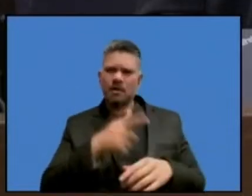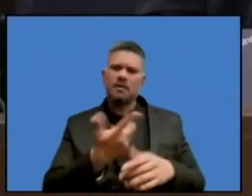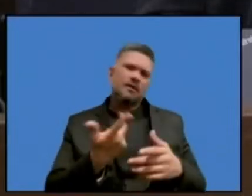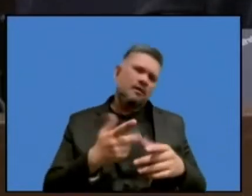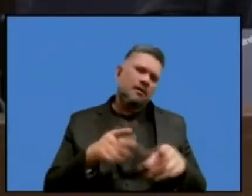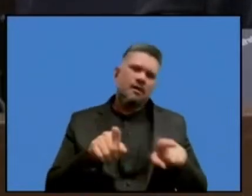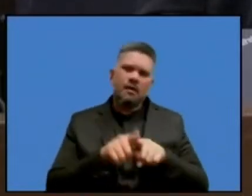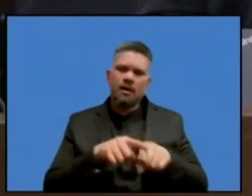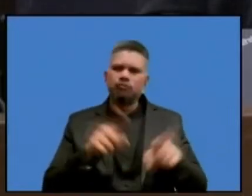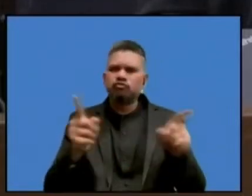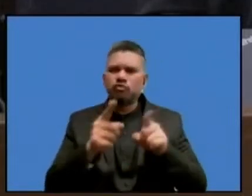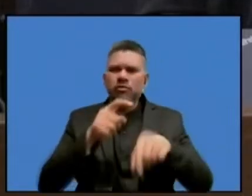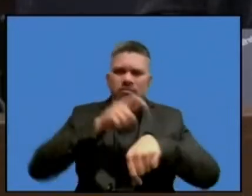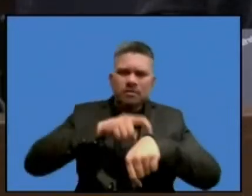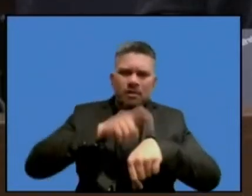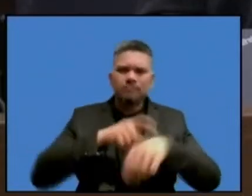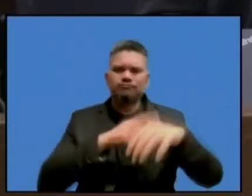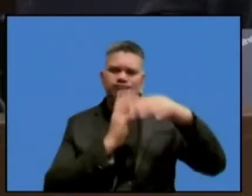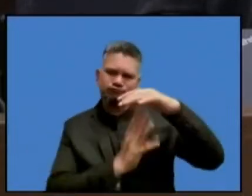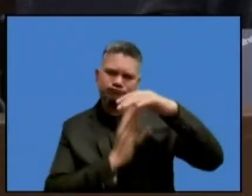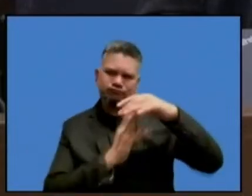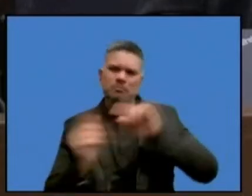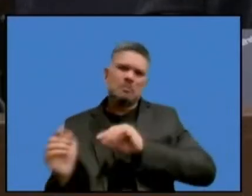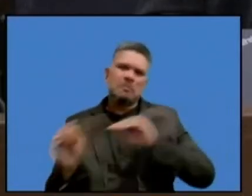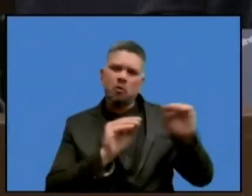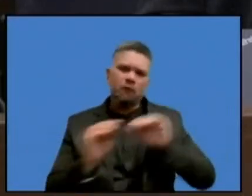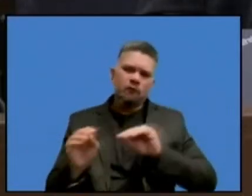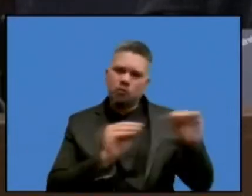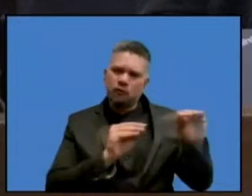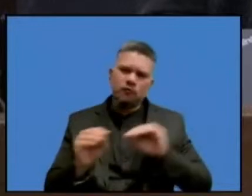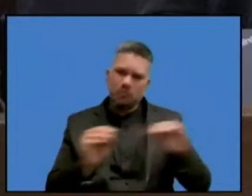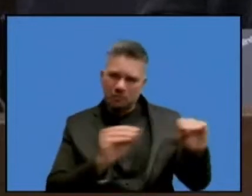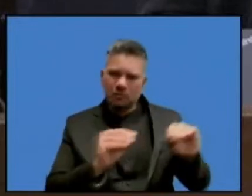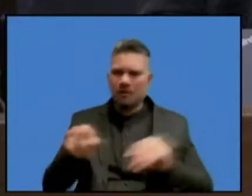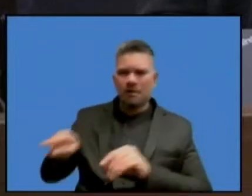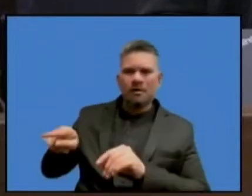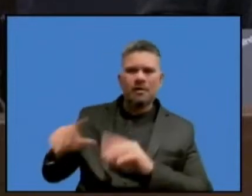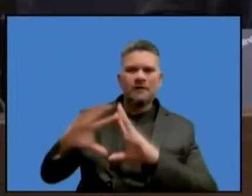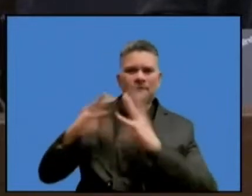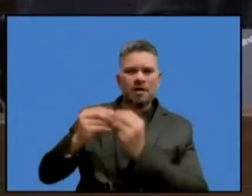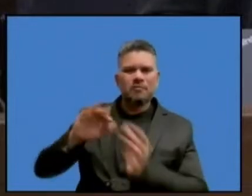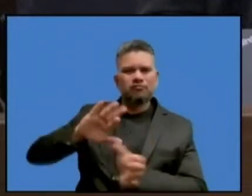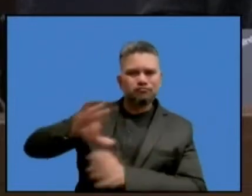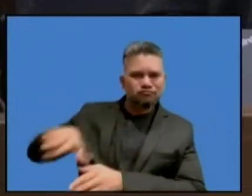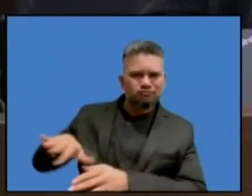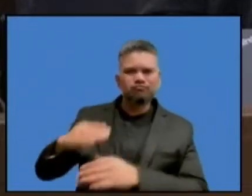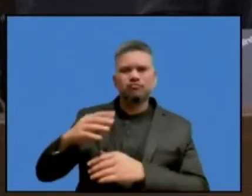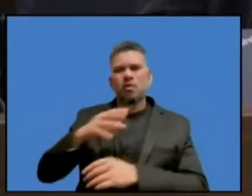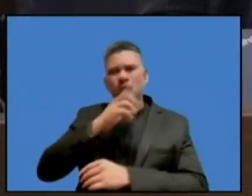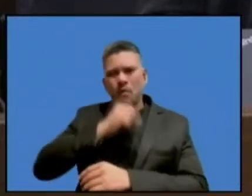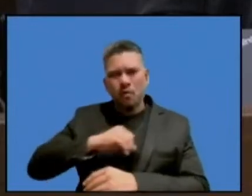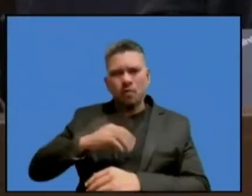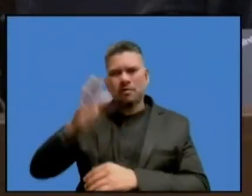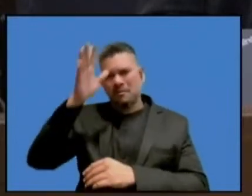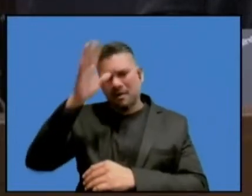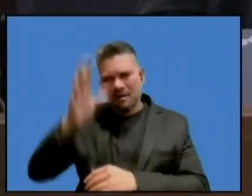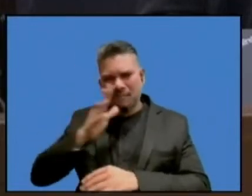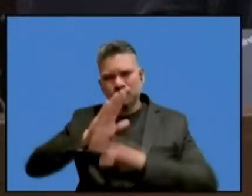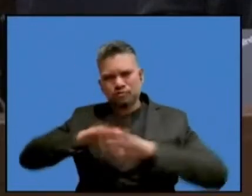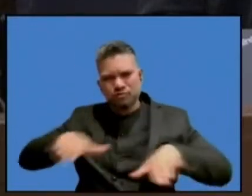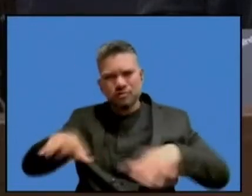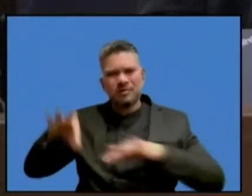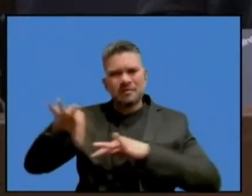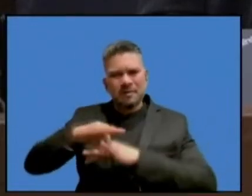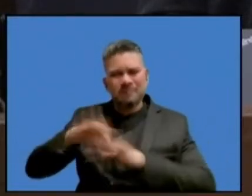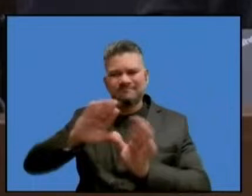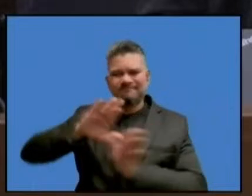behind partners, children, and elderly parents. These programs typically do not allow migrants to be accompanied by their